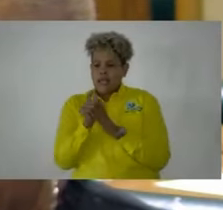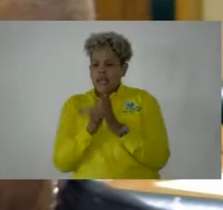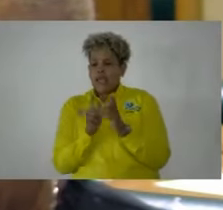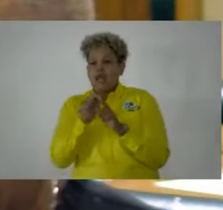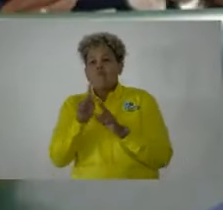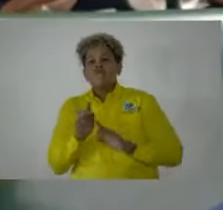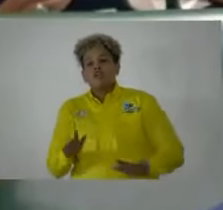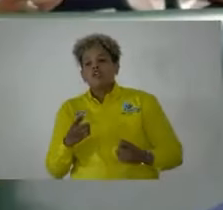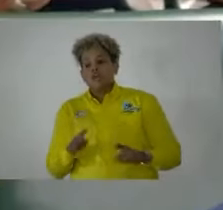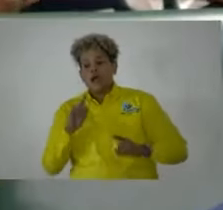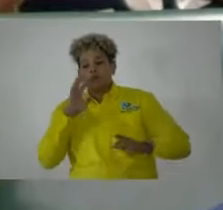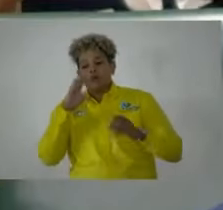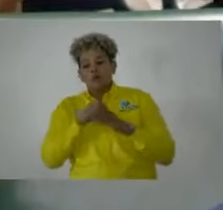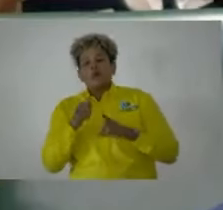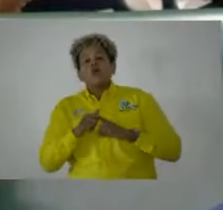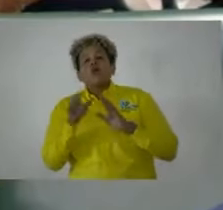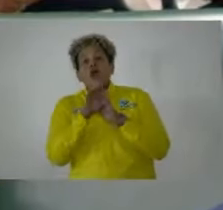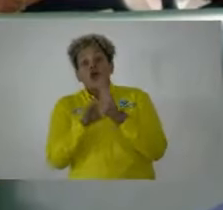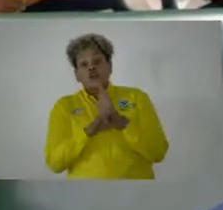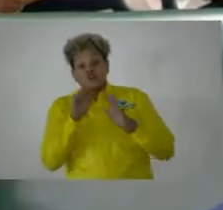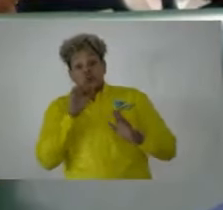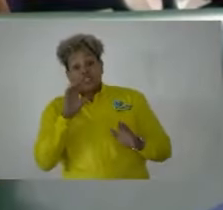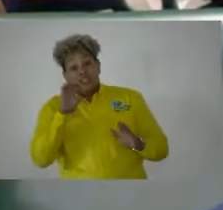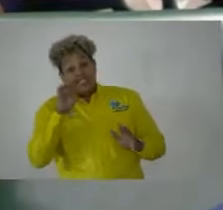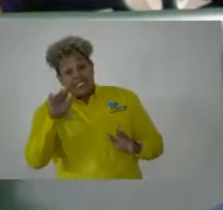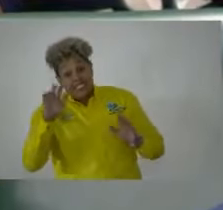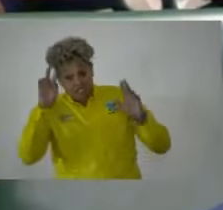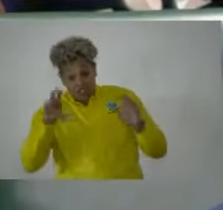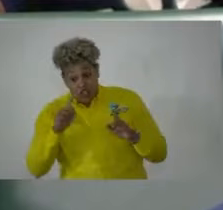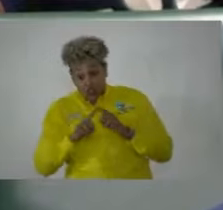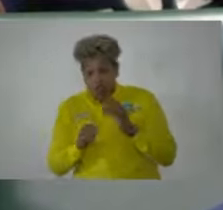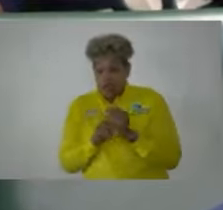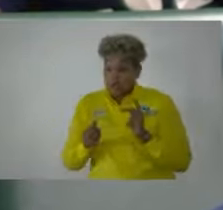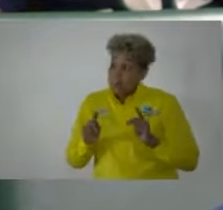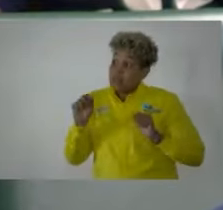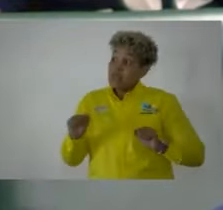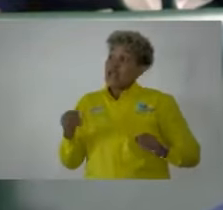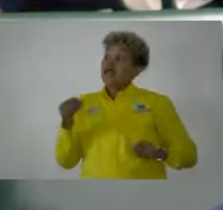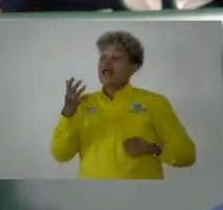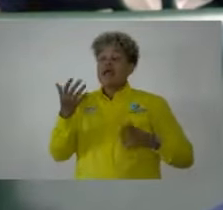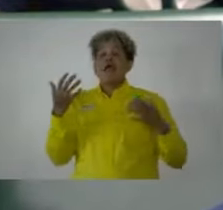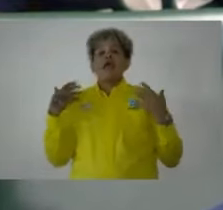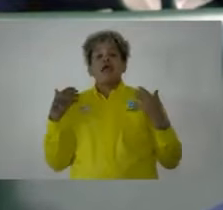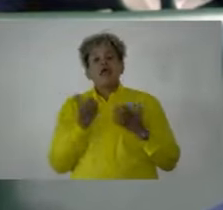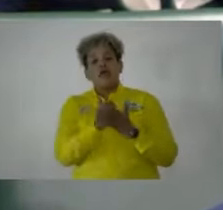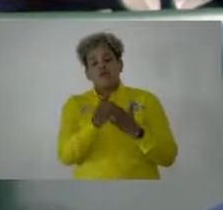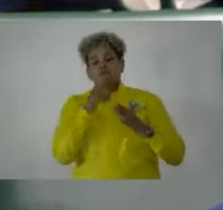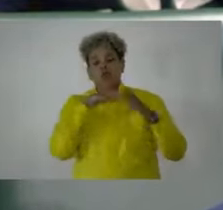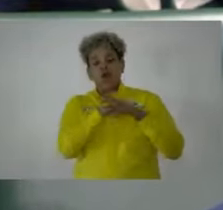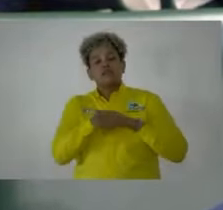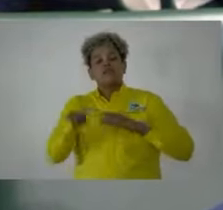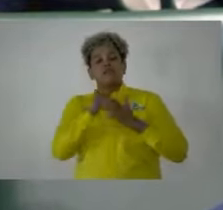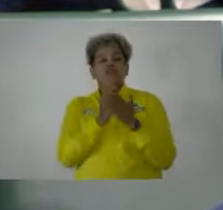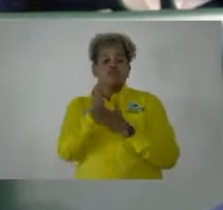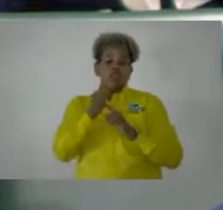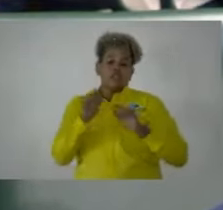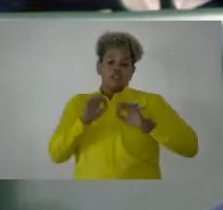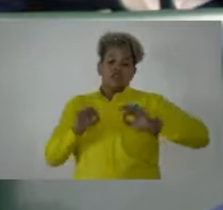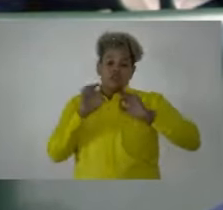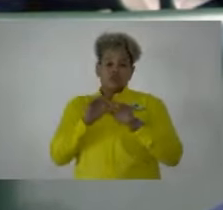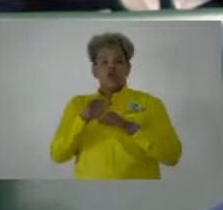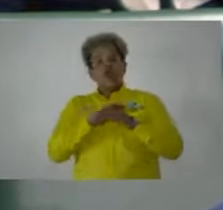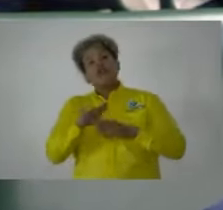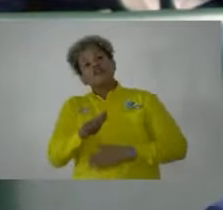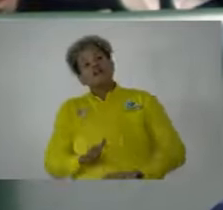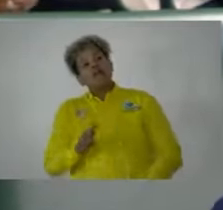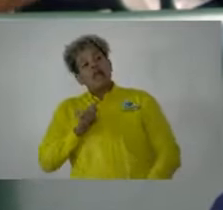profession to include constitutional and civil matters so people can get help to access their rights in important areas of their